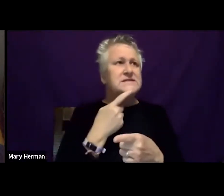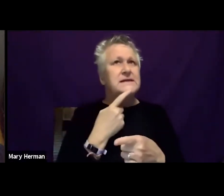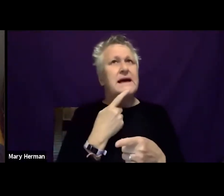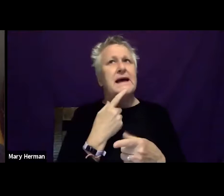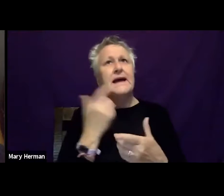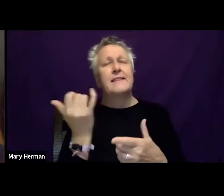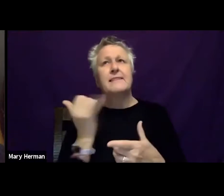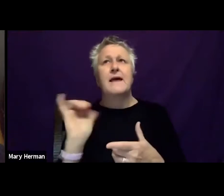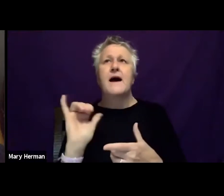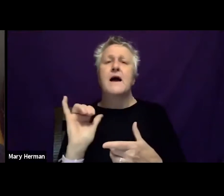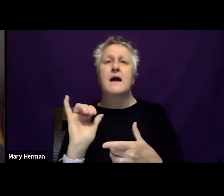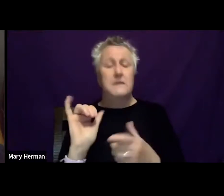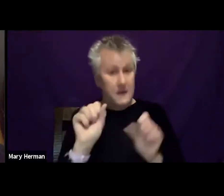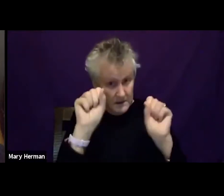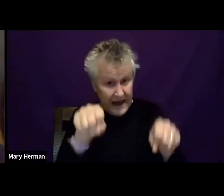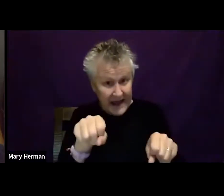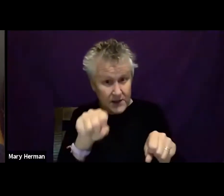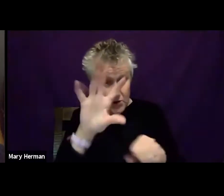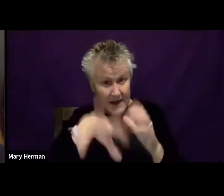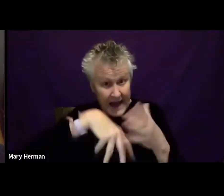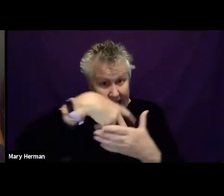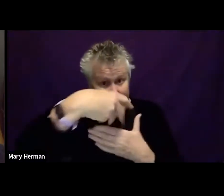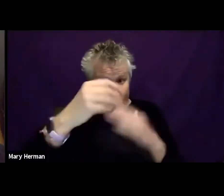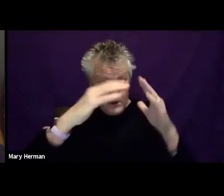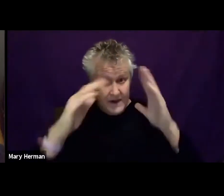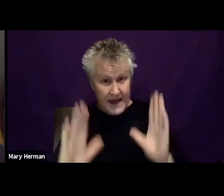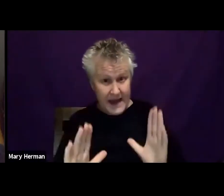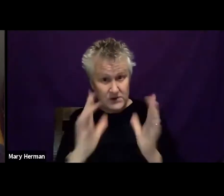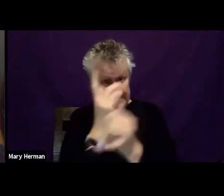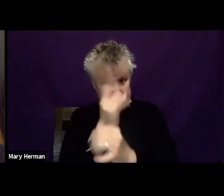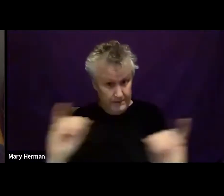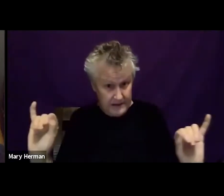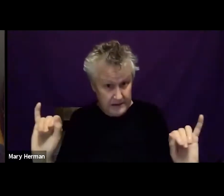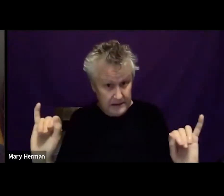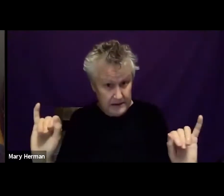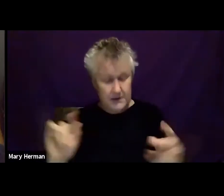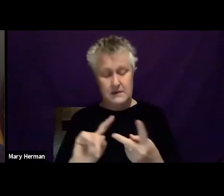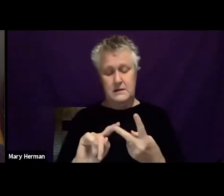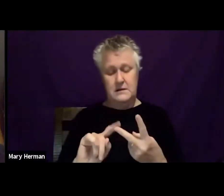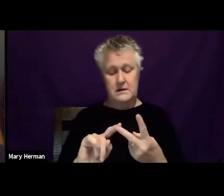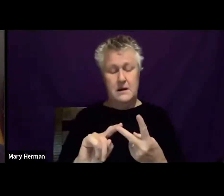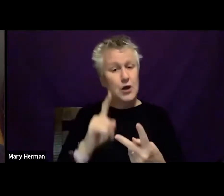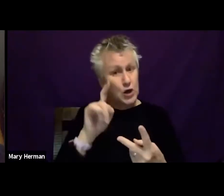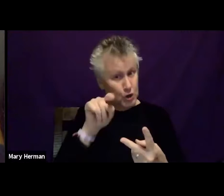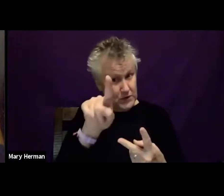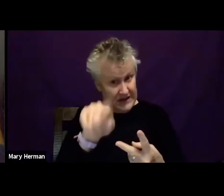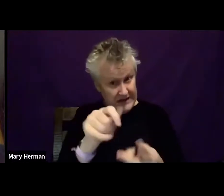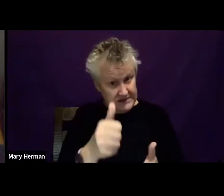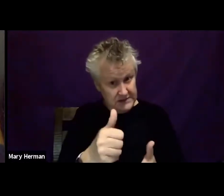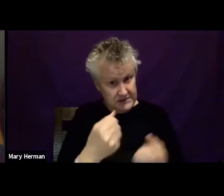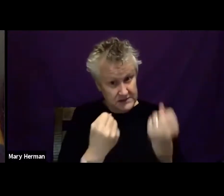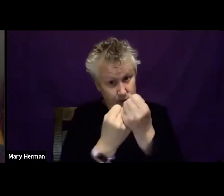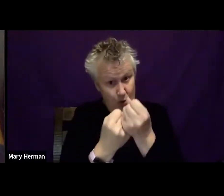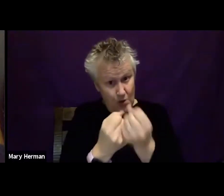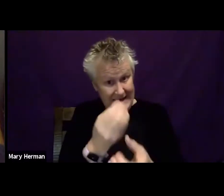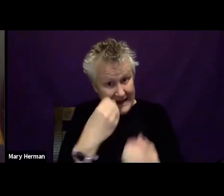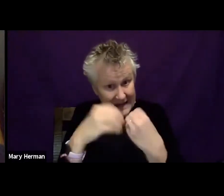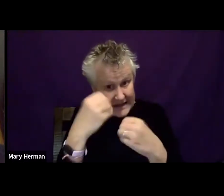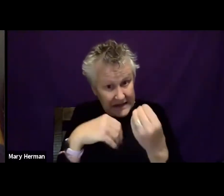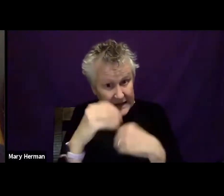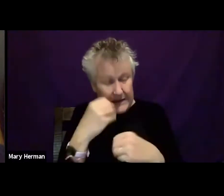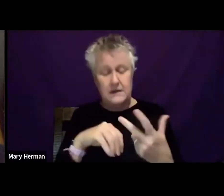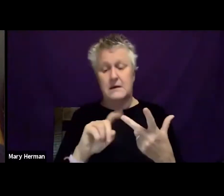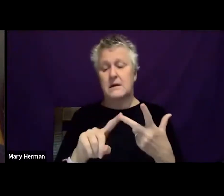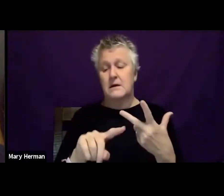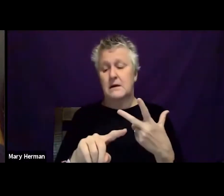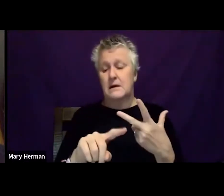get out of the house independently? Do you need support eating? Do you need support with